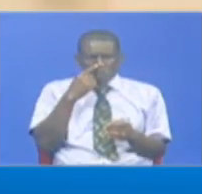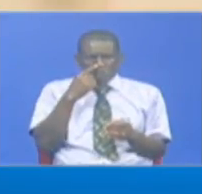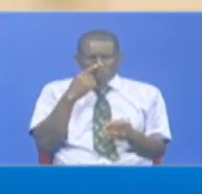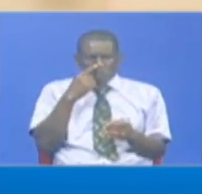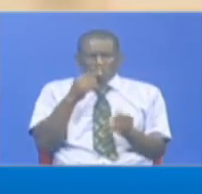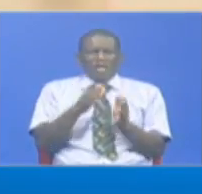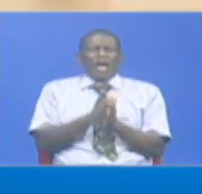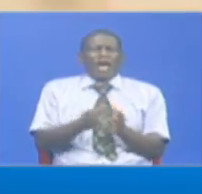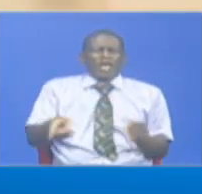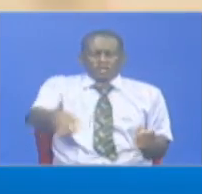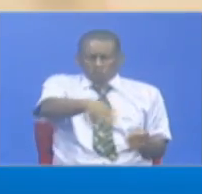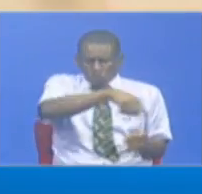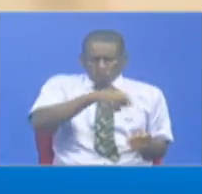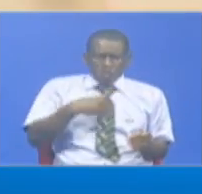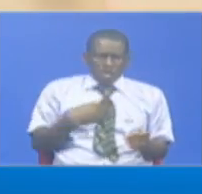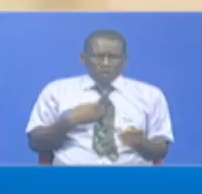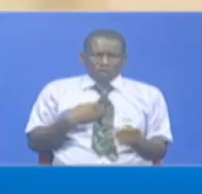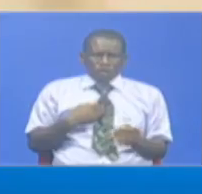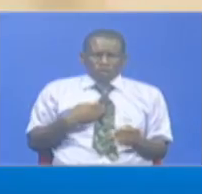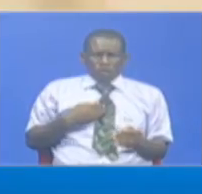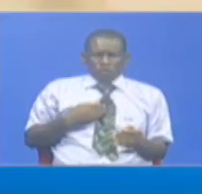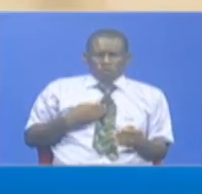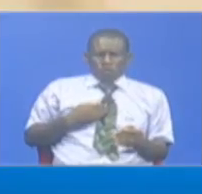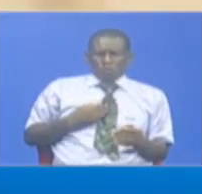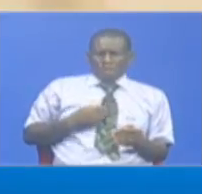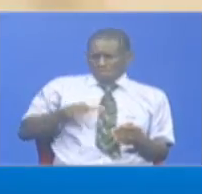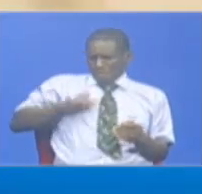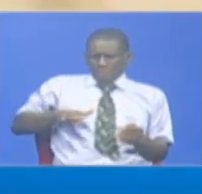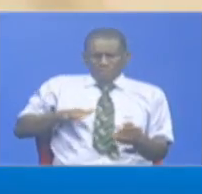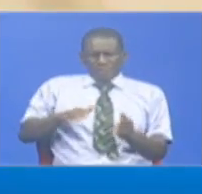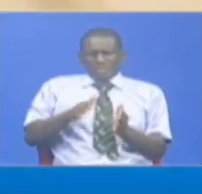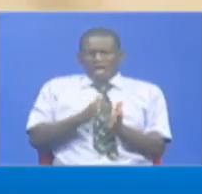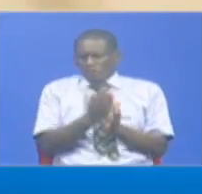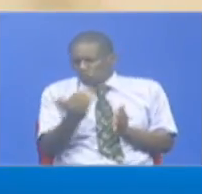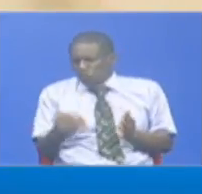and we have single mothers and children who have nowhere to go.